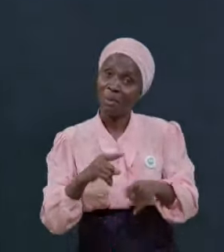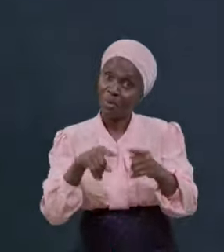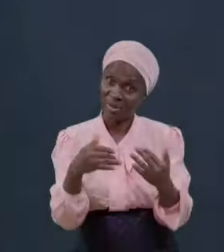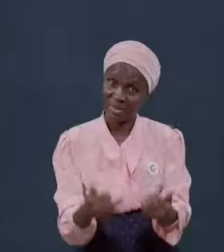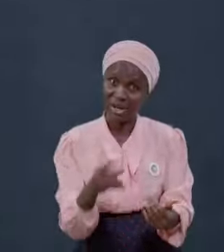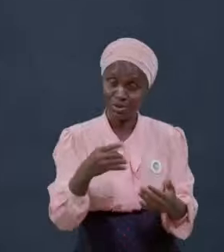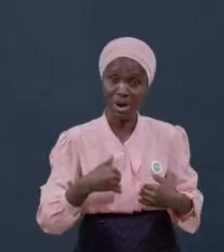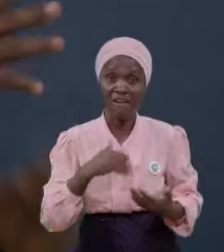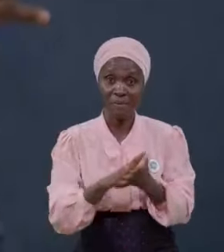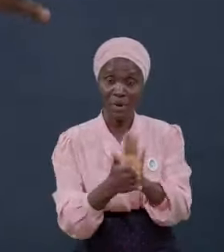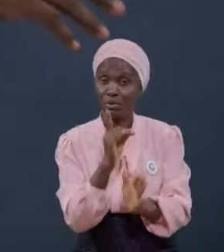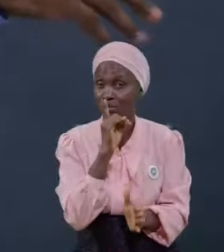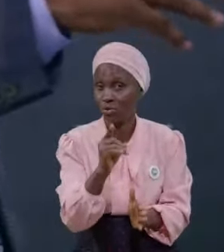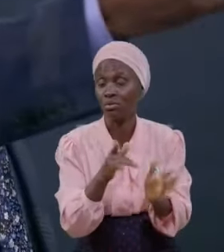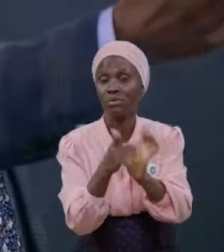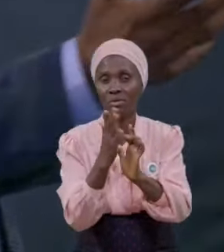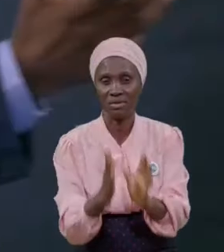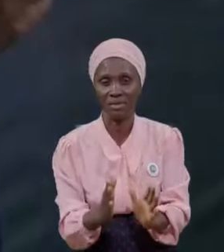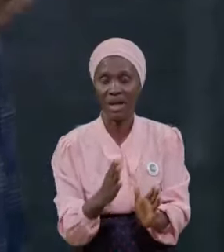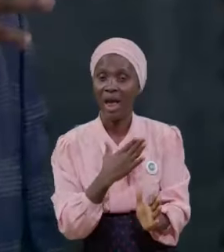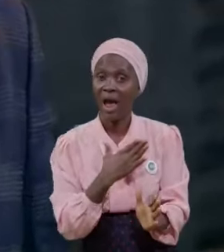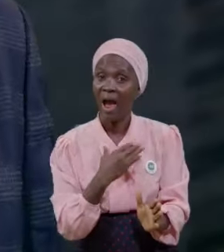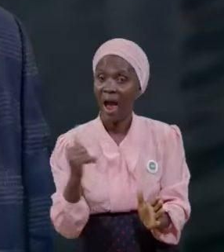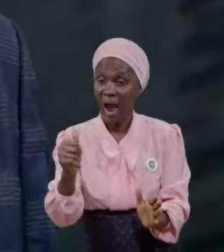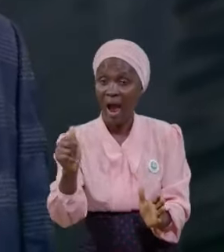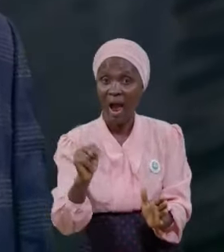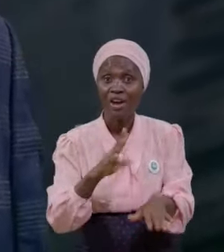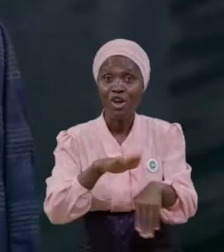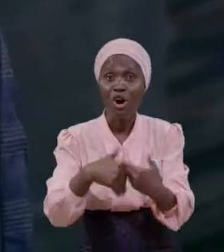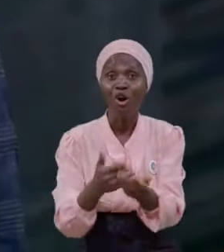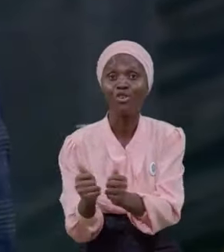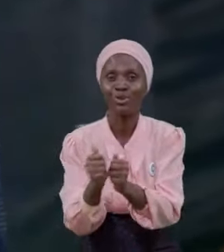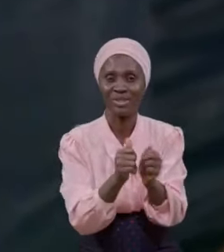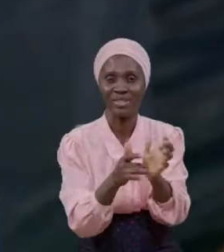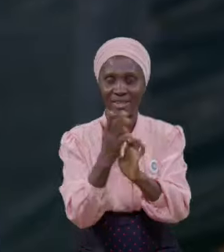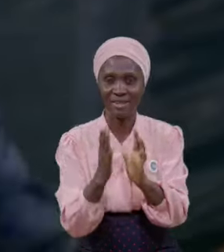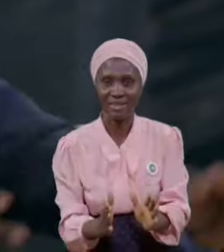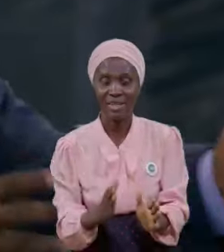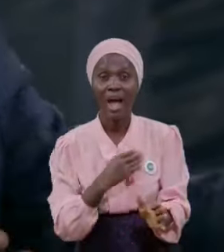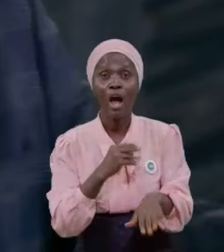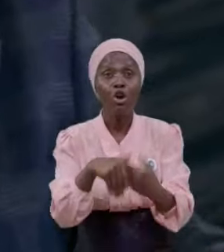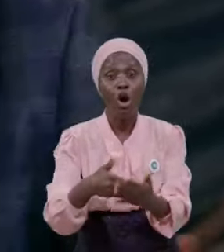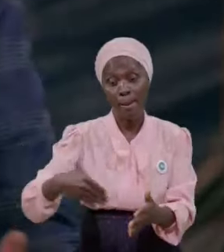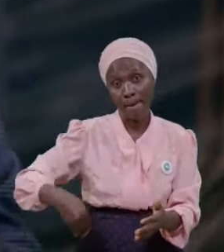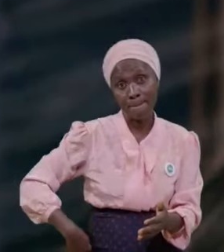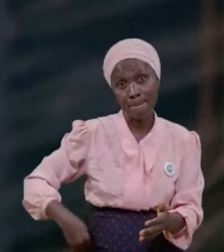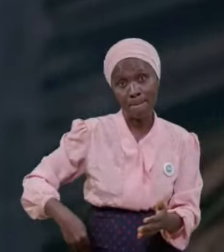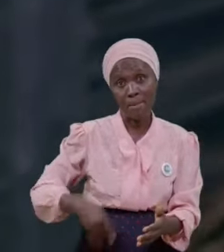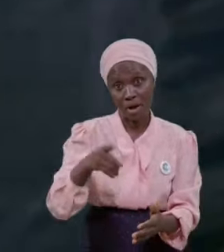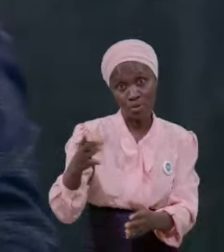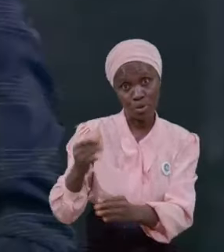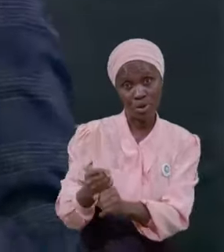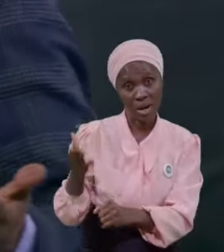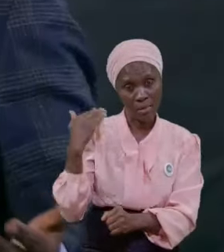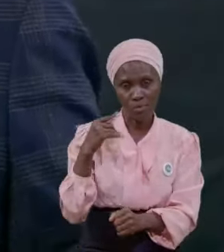altogether Christian, and all the bribes you used to take, no, I cannot touch that anymore. And all the things you used to